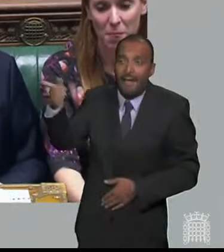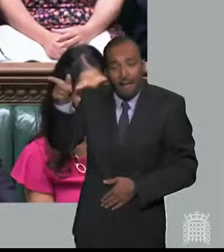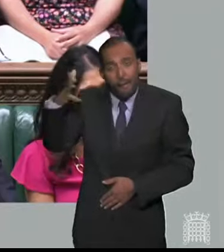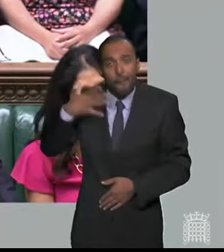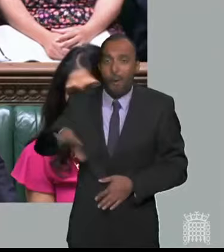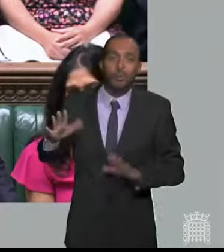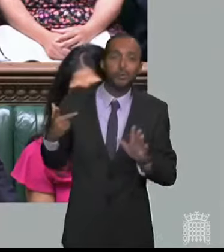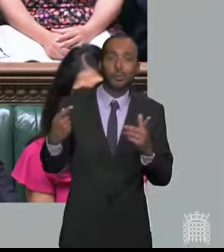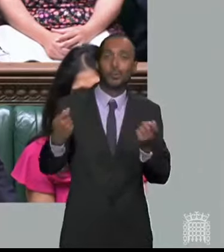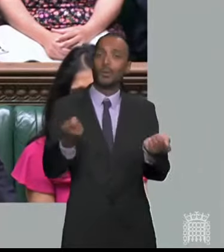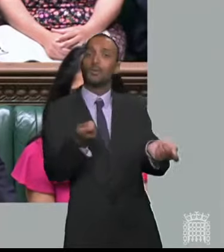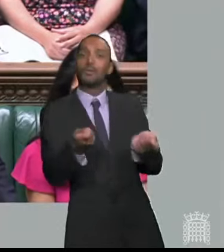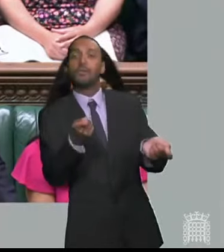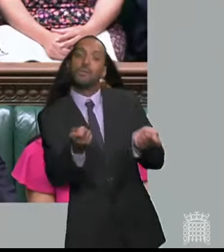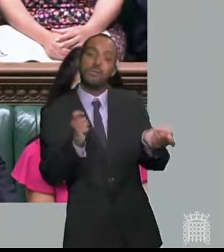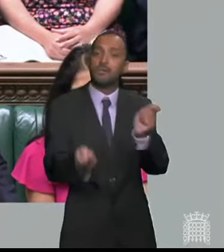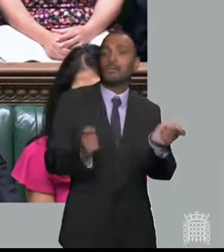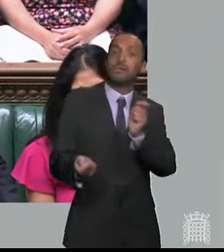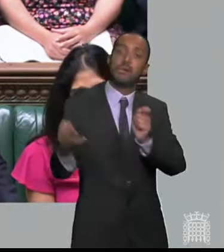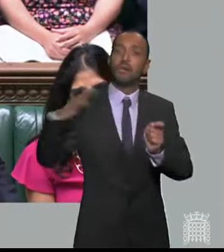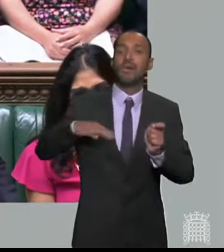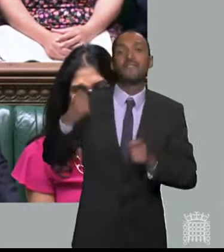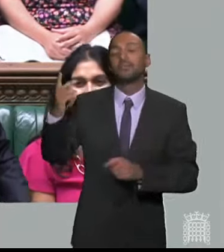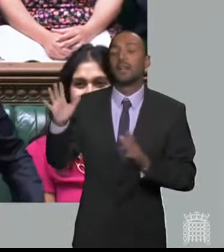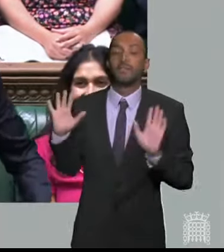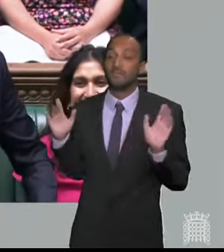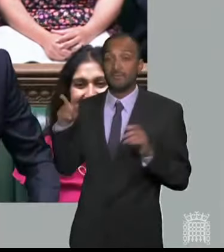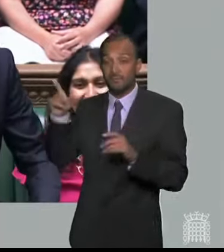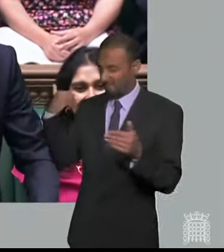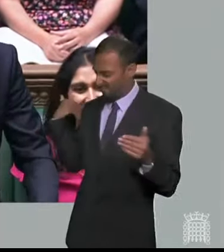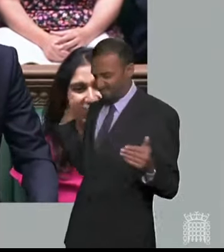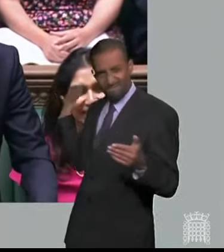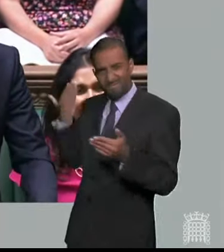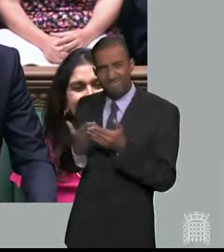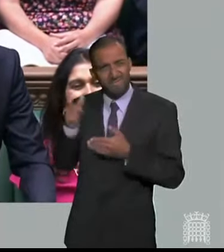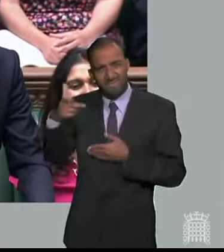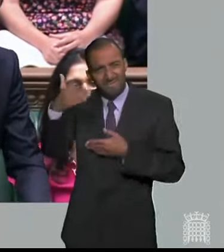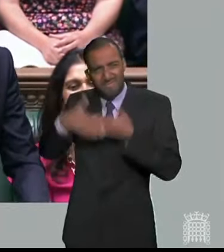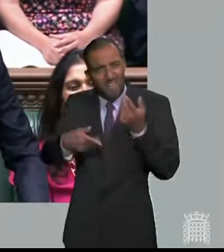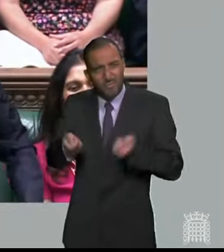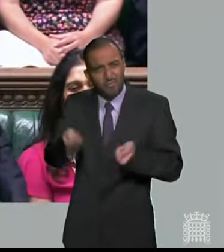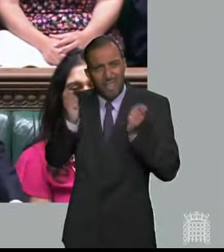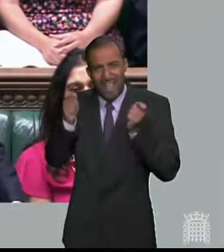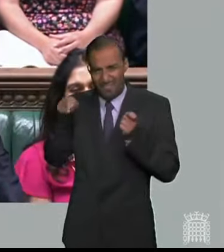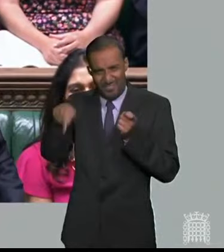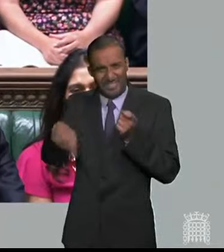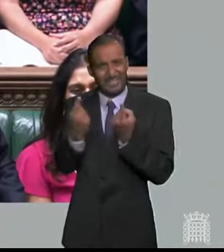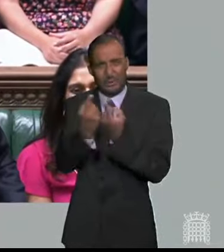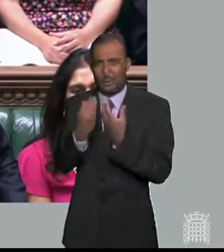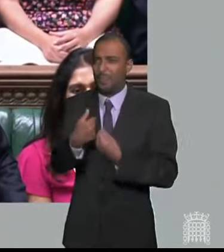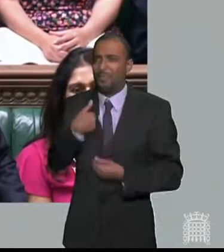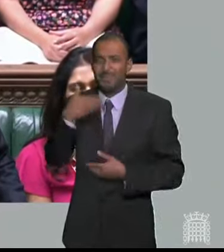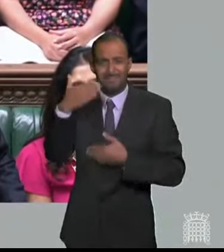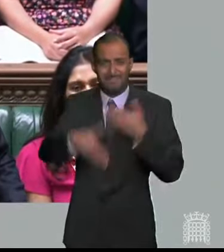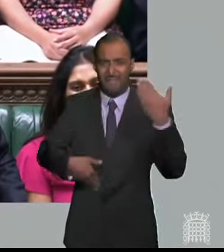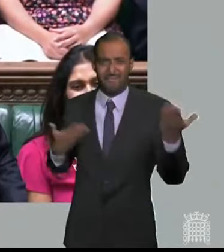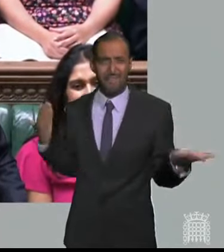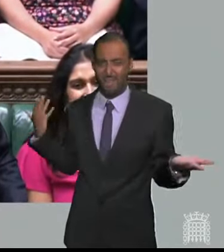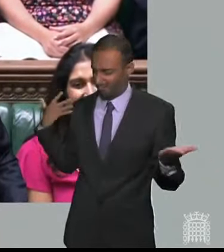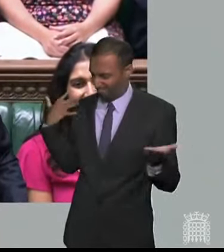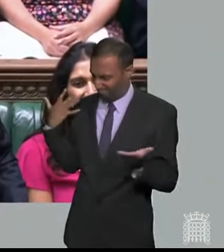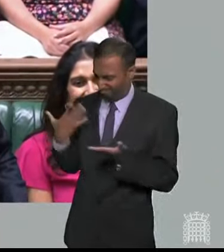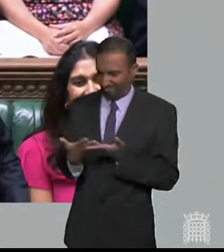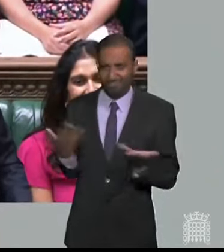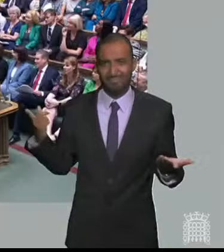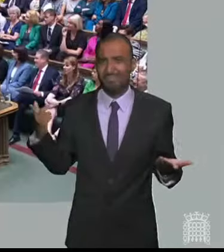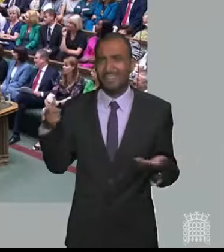Before today, he's never once raised this issue with me across this dispatch box. It wasn't even worthy of